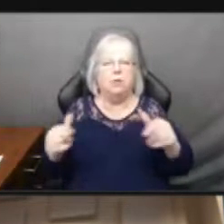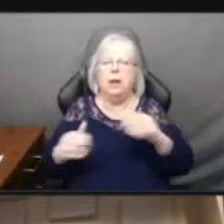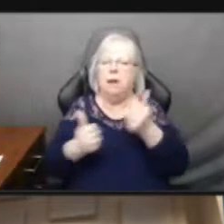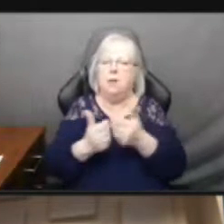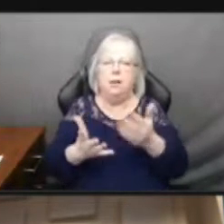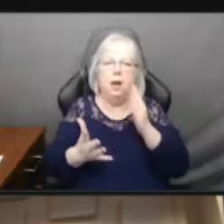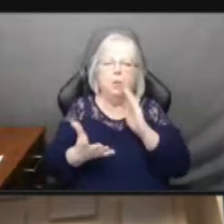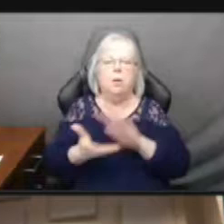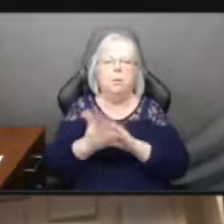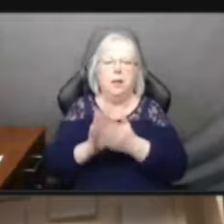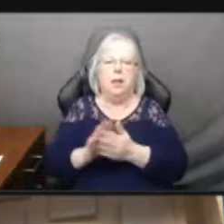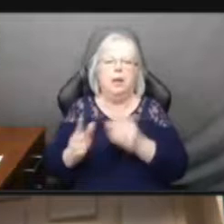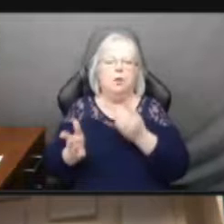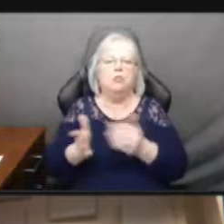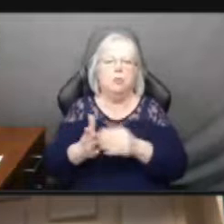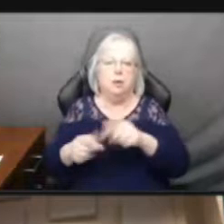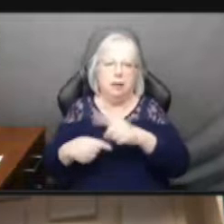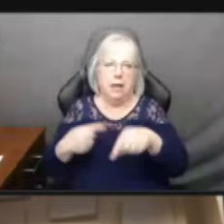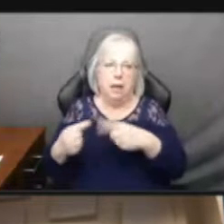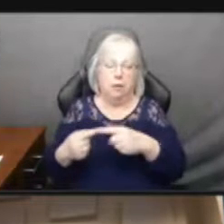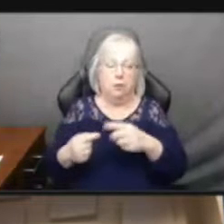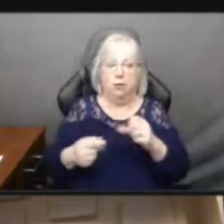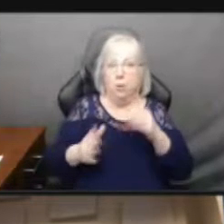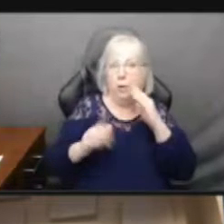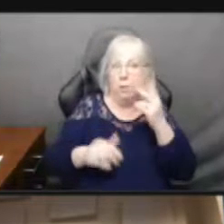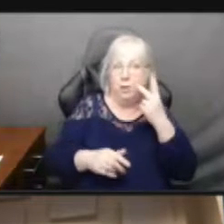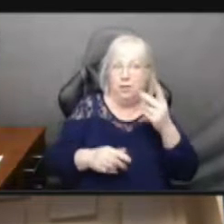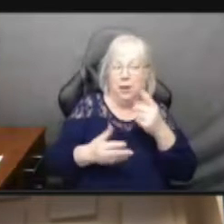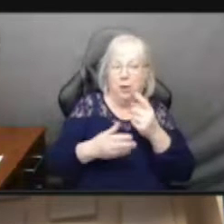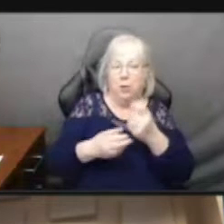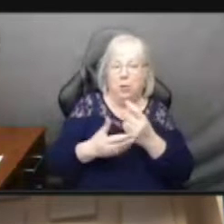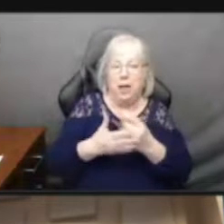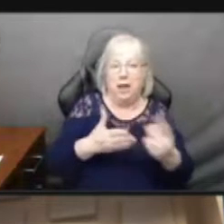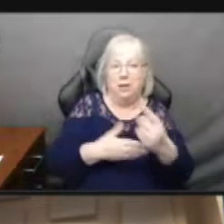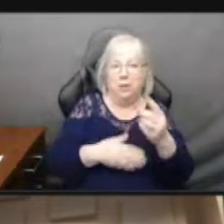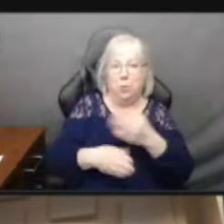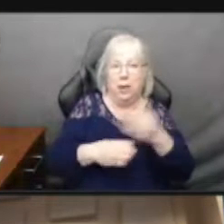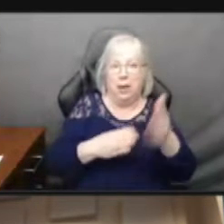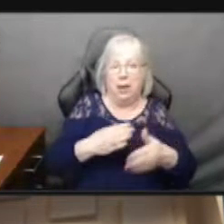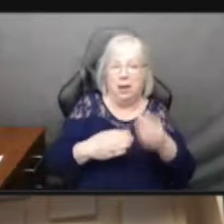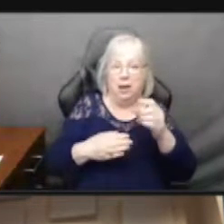a good weekend next weekend, and we hope to see you all out there. And I'm happy to answer any questions.